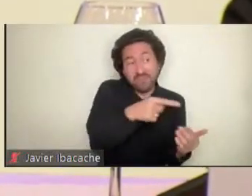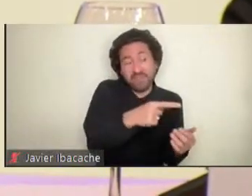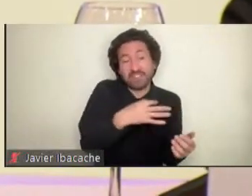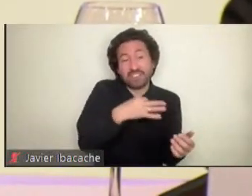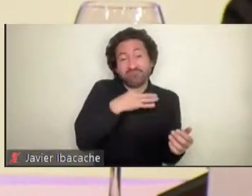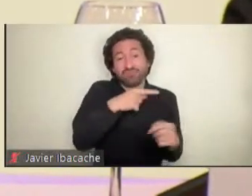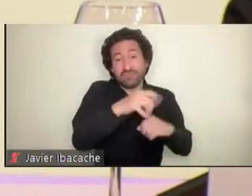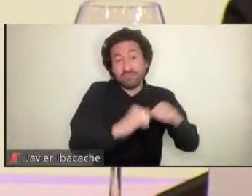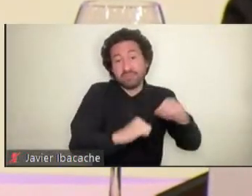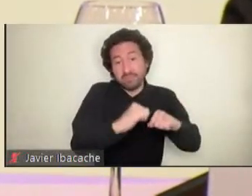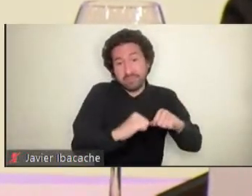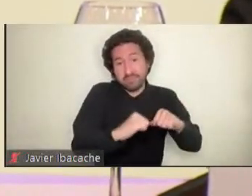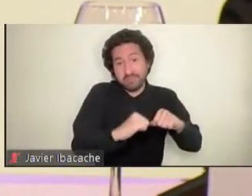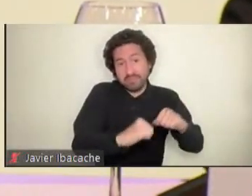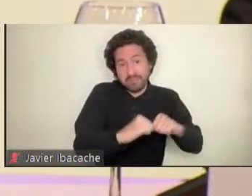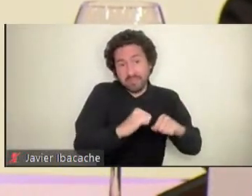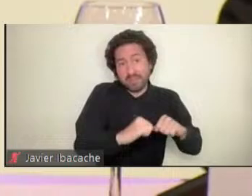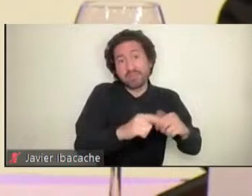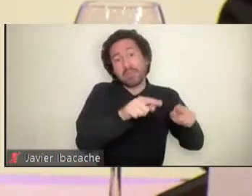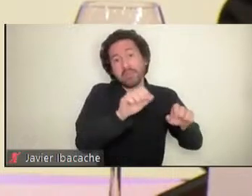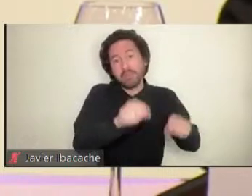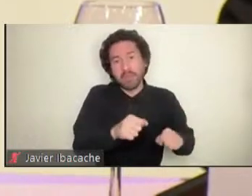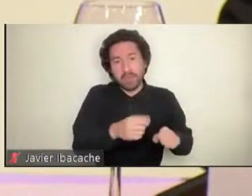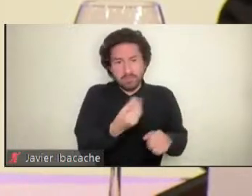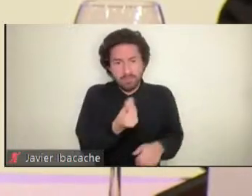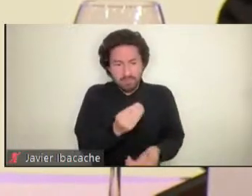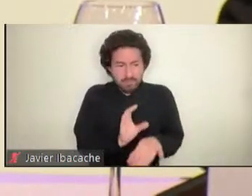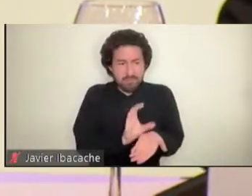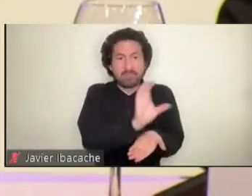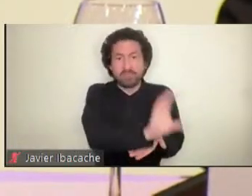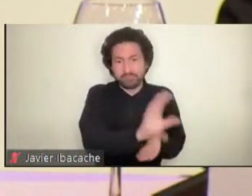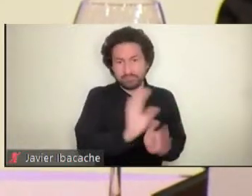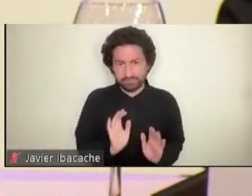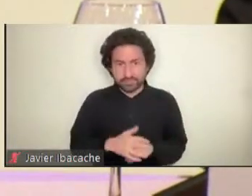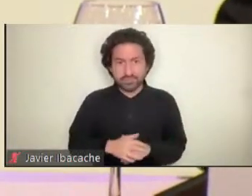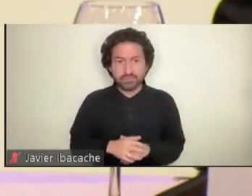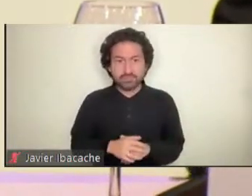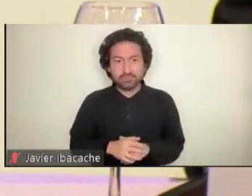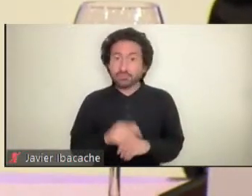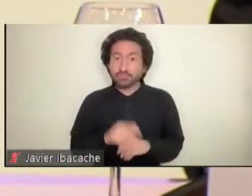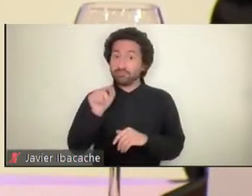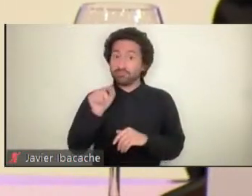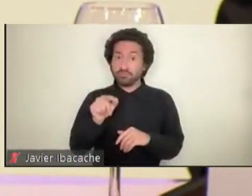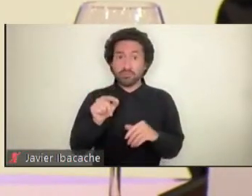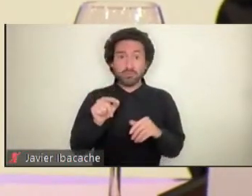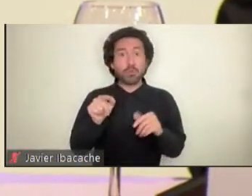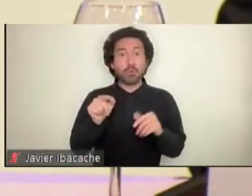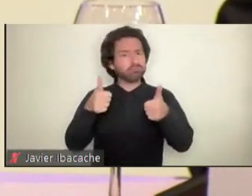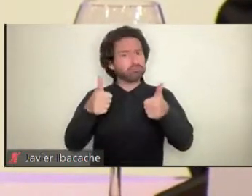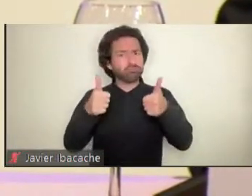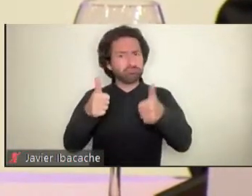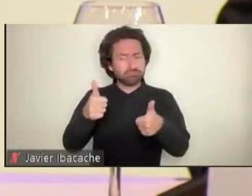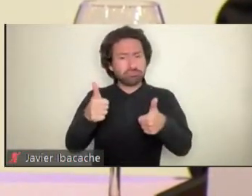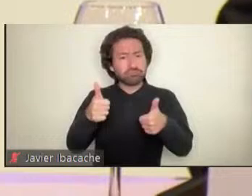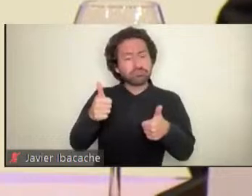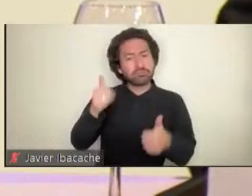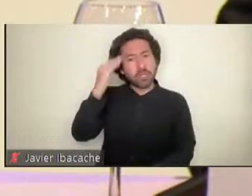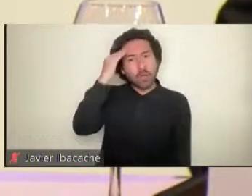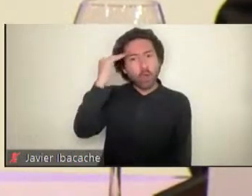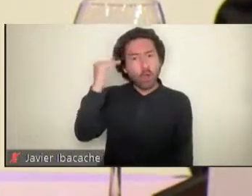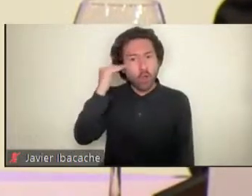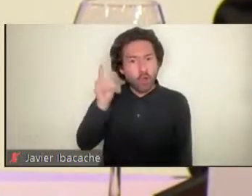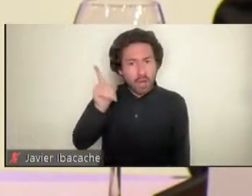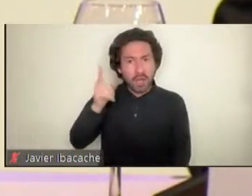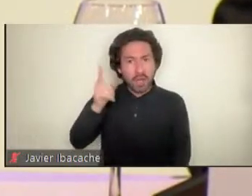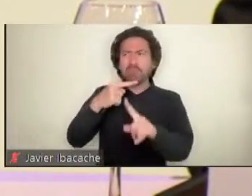that technology, changing the profile of the company. This has worked particularly well in Korea, and there are